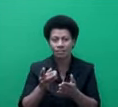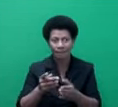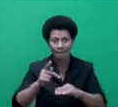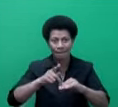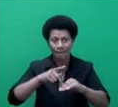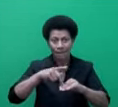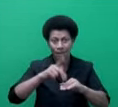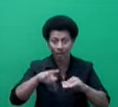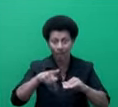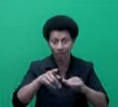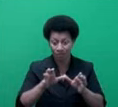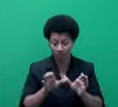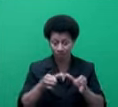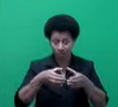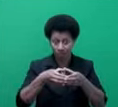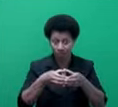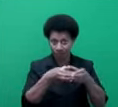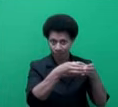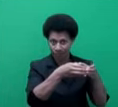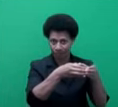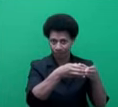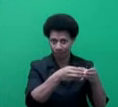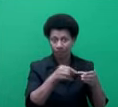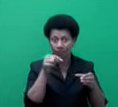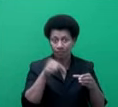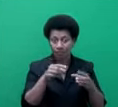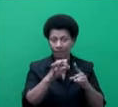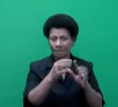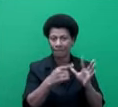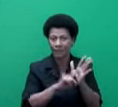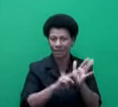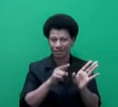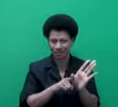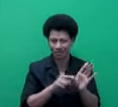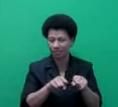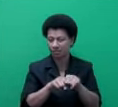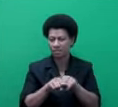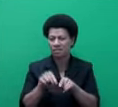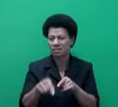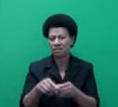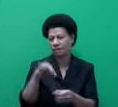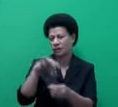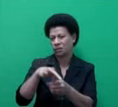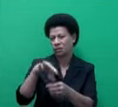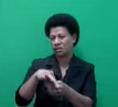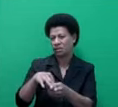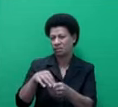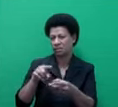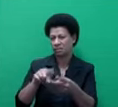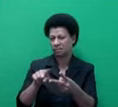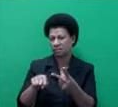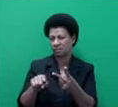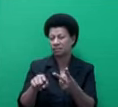governance. But more than that, sir, it actually invigorated the custom of voting and electing